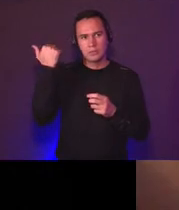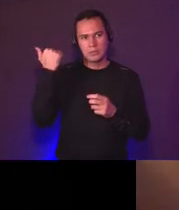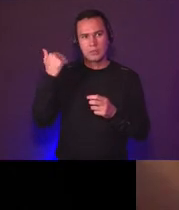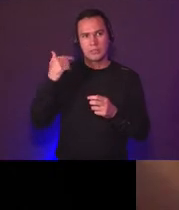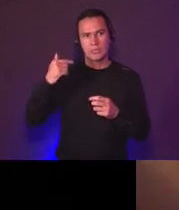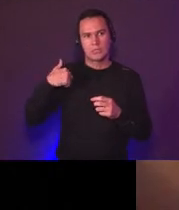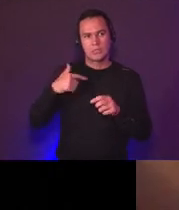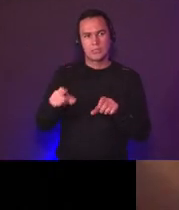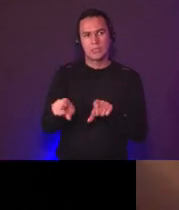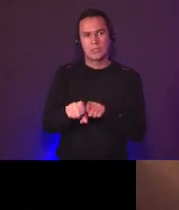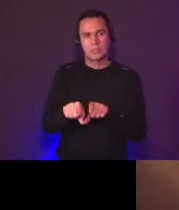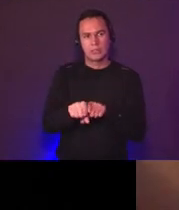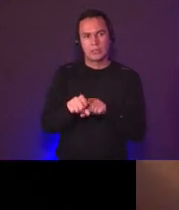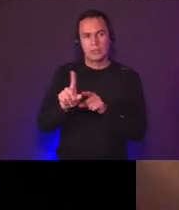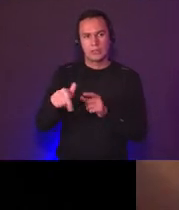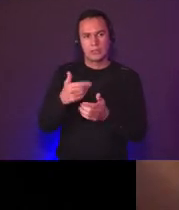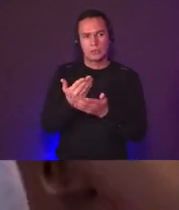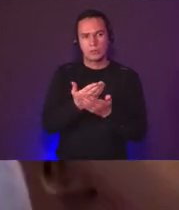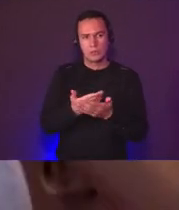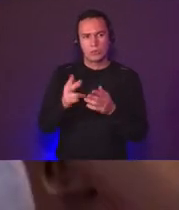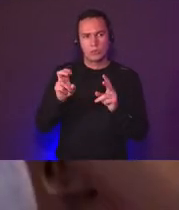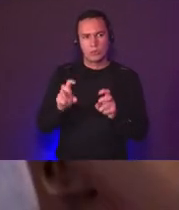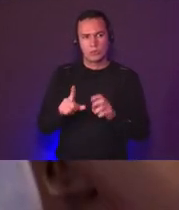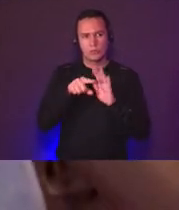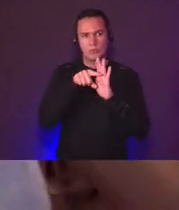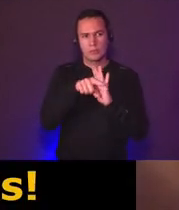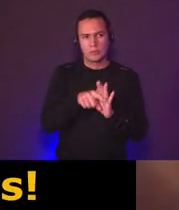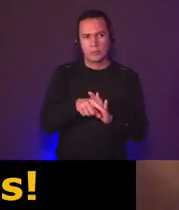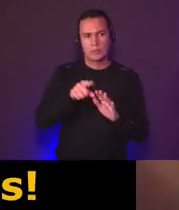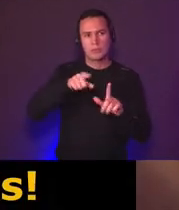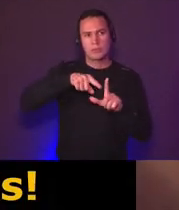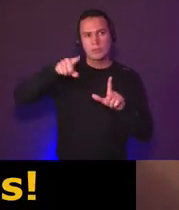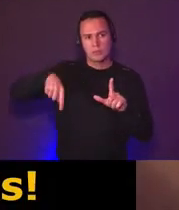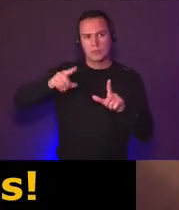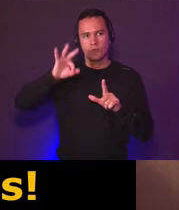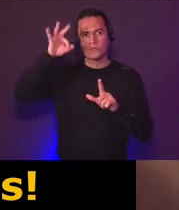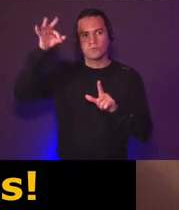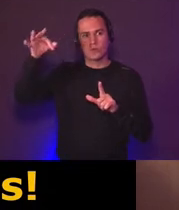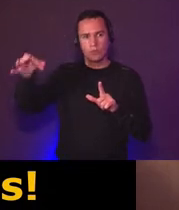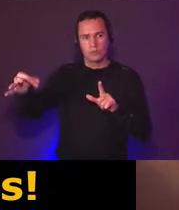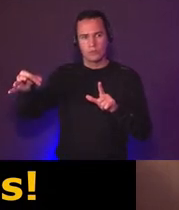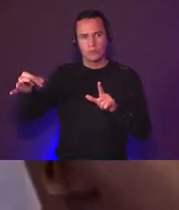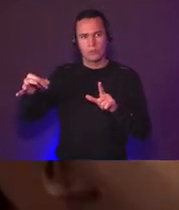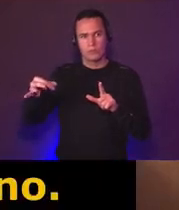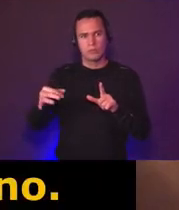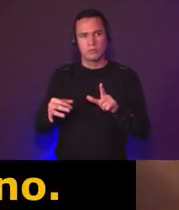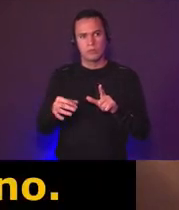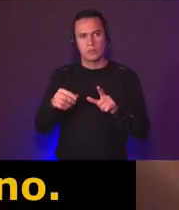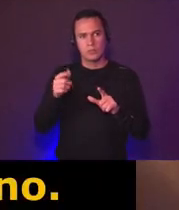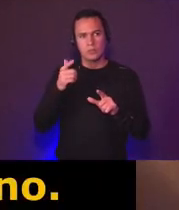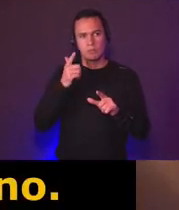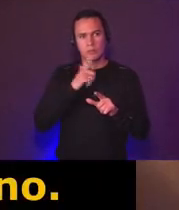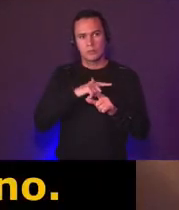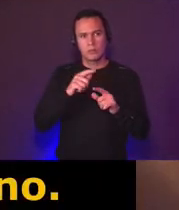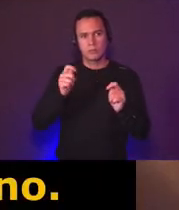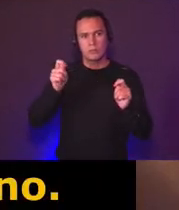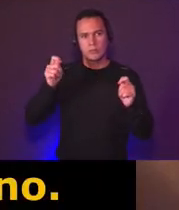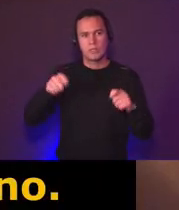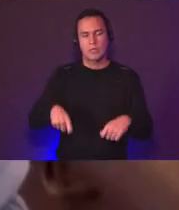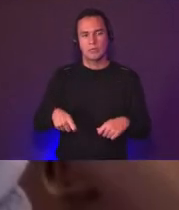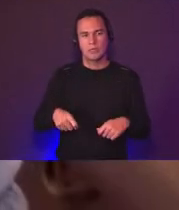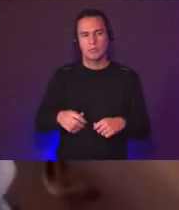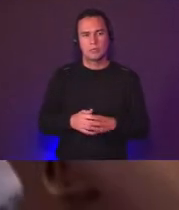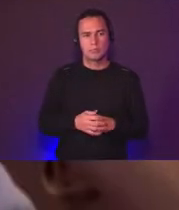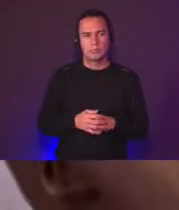I finally understood probability. And he was able to do it using M&Ms. He handed everybody a bag